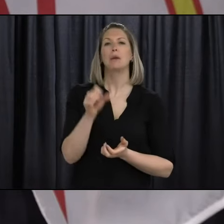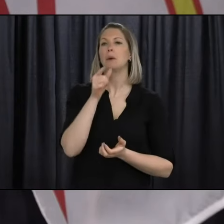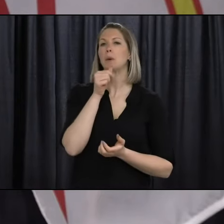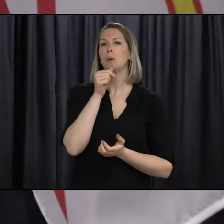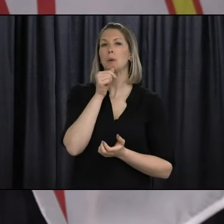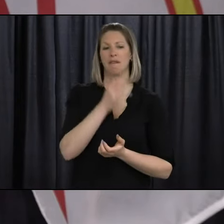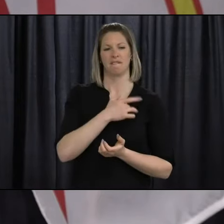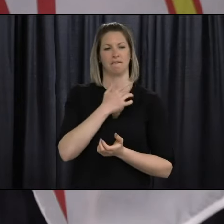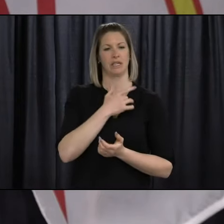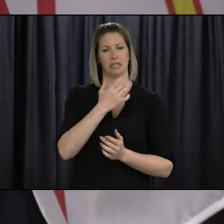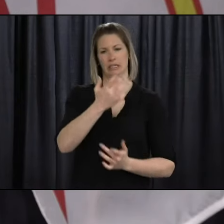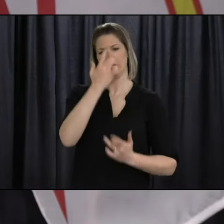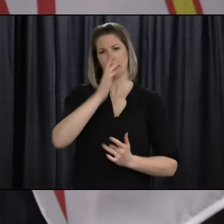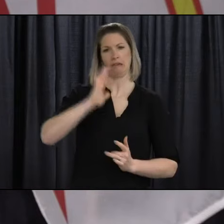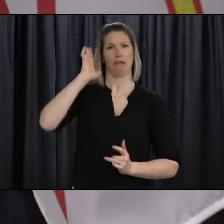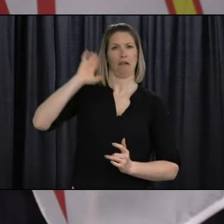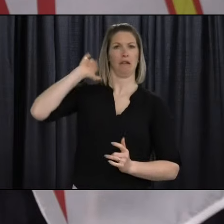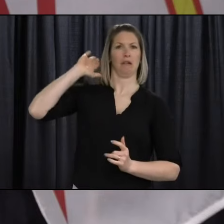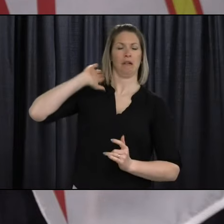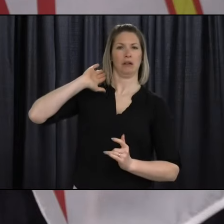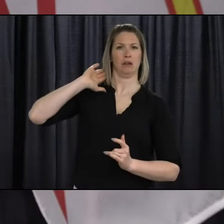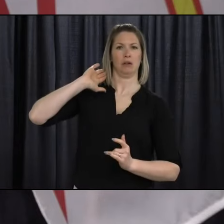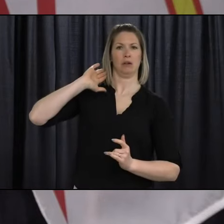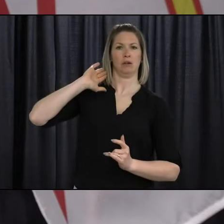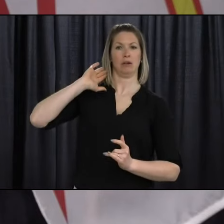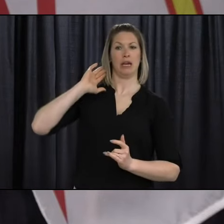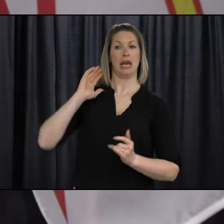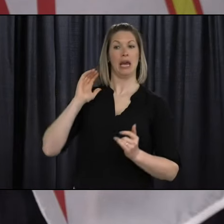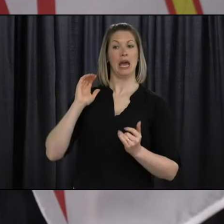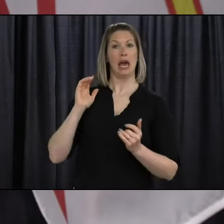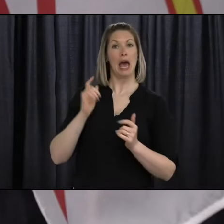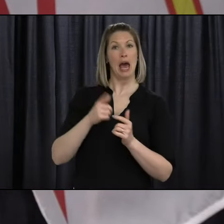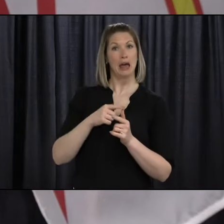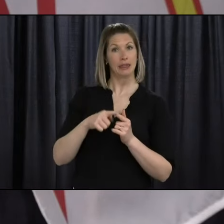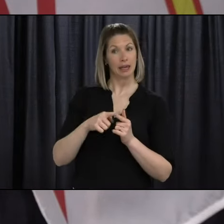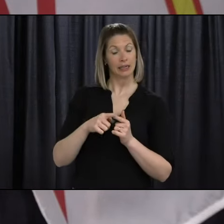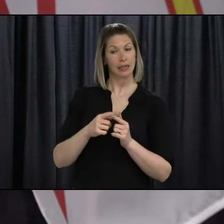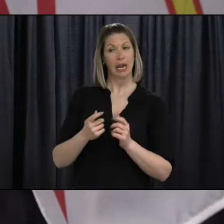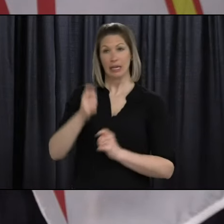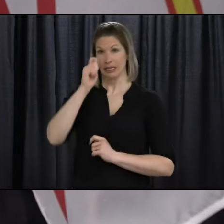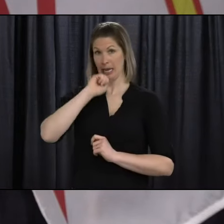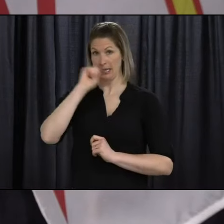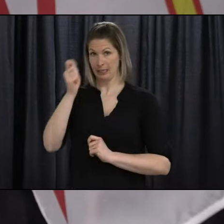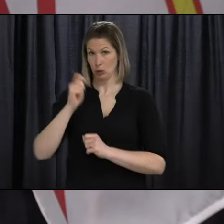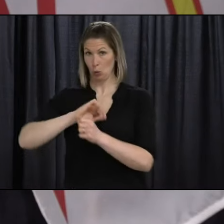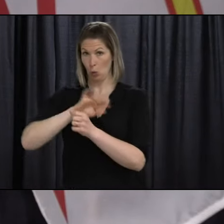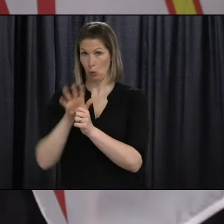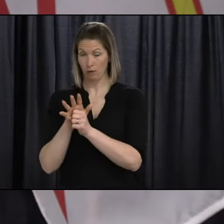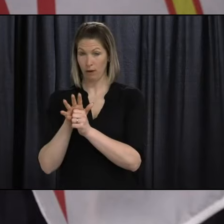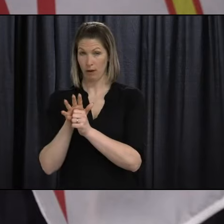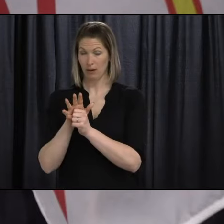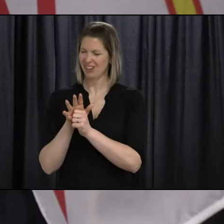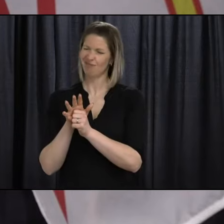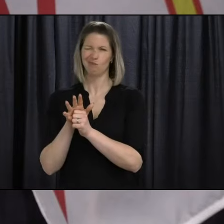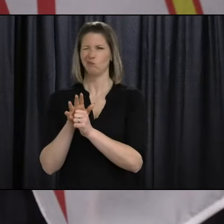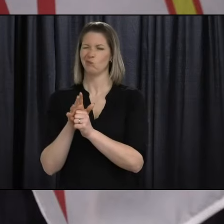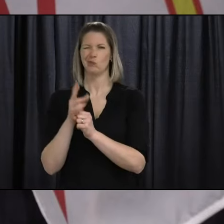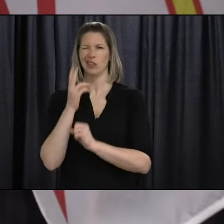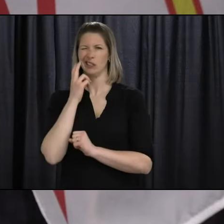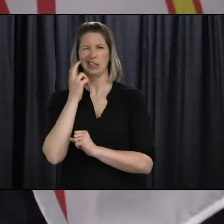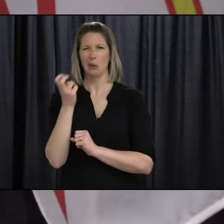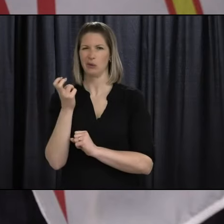then doing this test that we do now would not be helpful, because it's very unlikely that they would